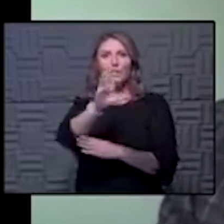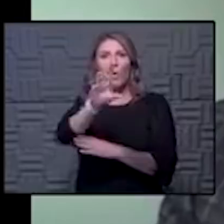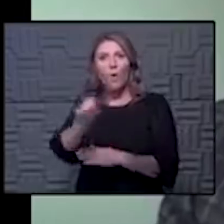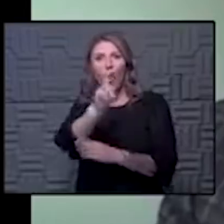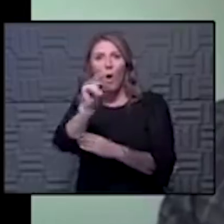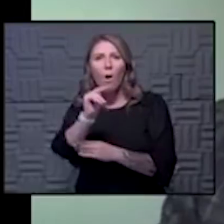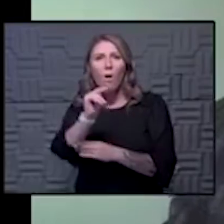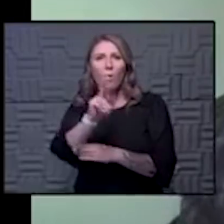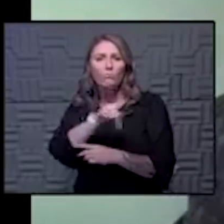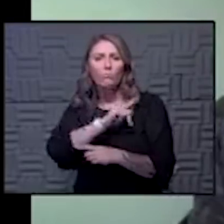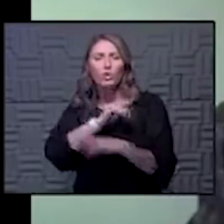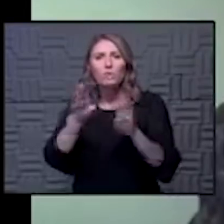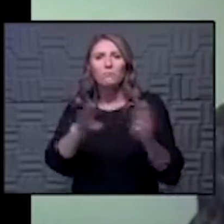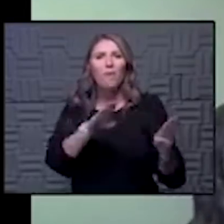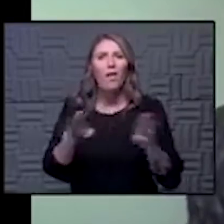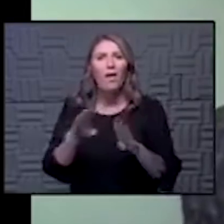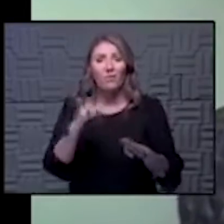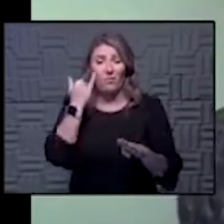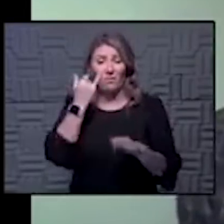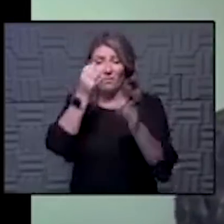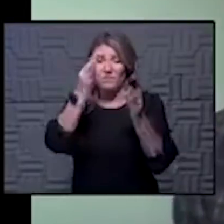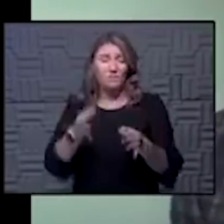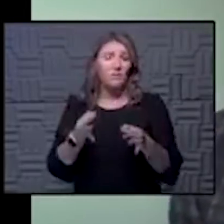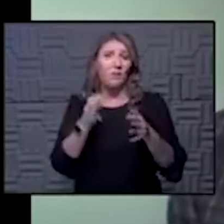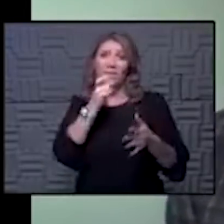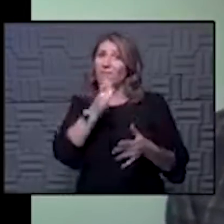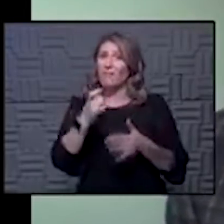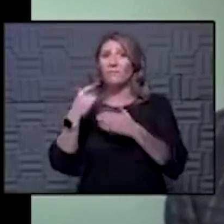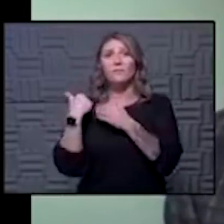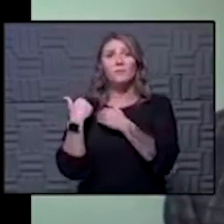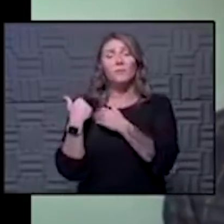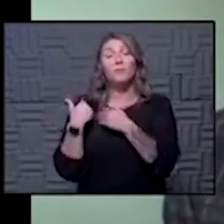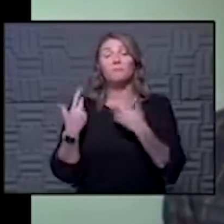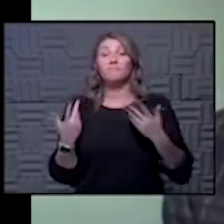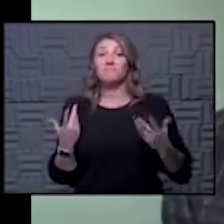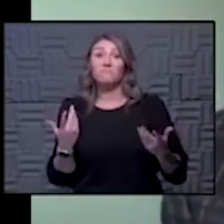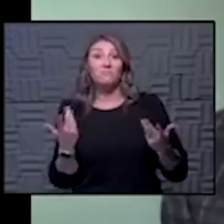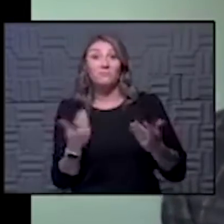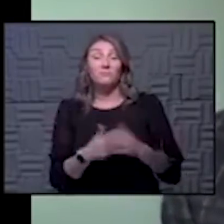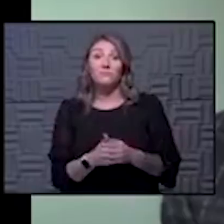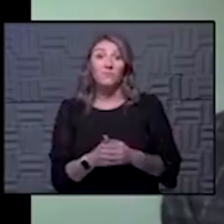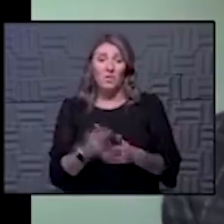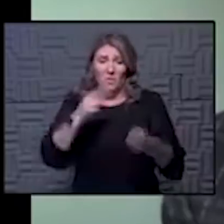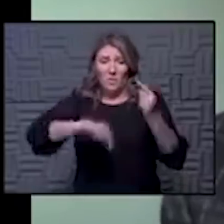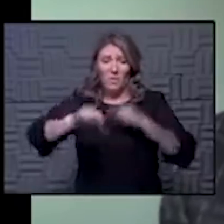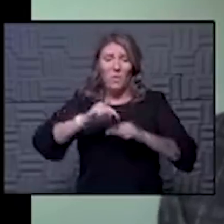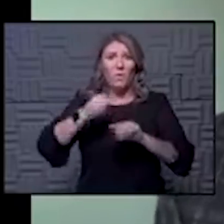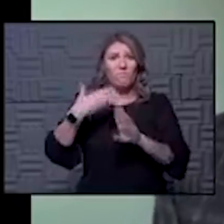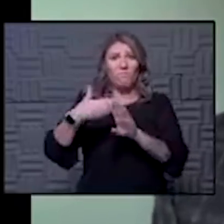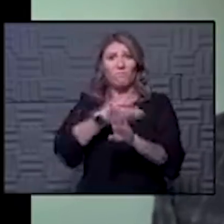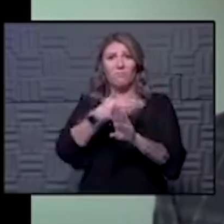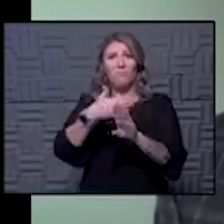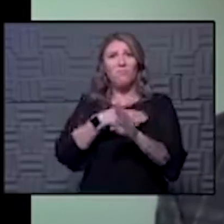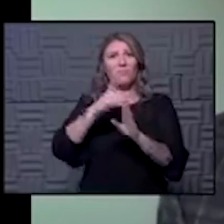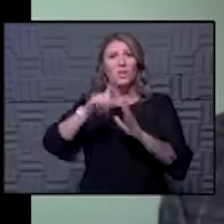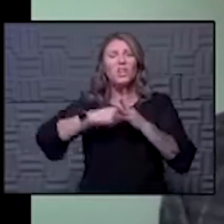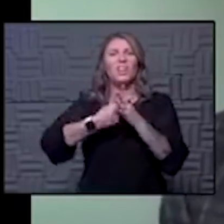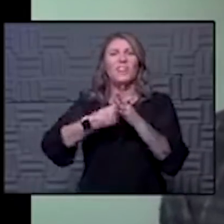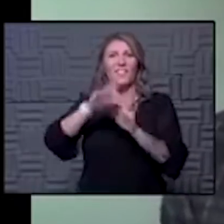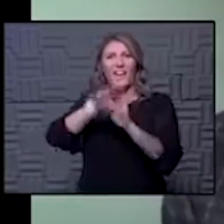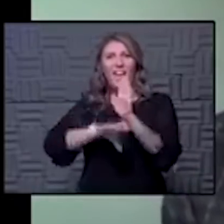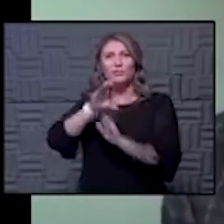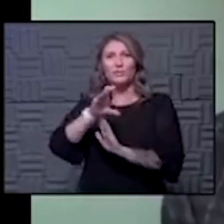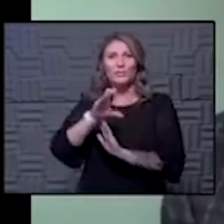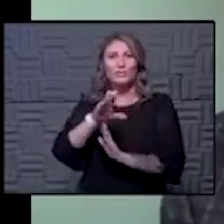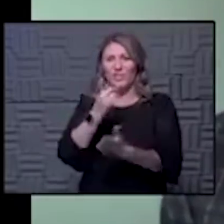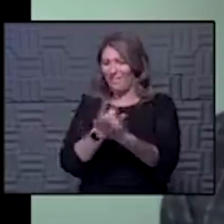personal behavior. And if we choose not to be responsible, if we went back to the preamble of the Constitution last week,